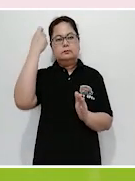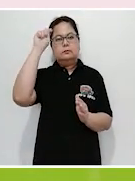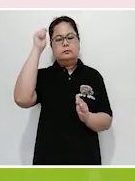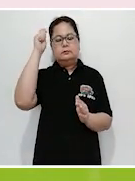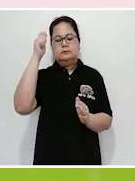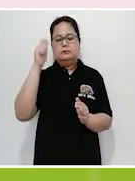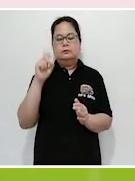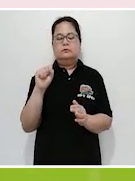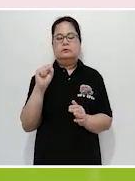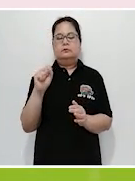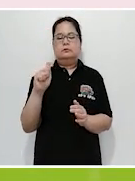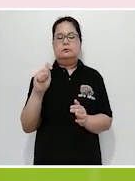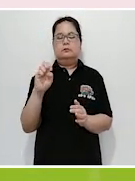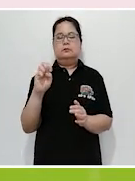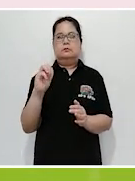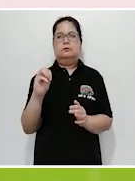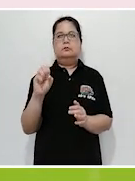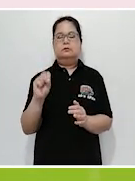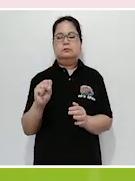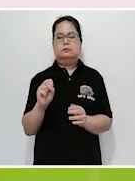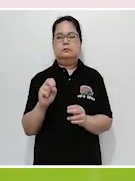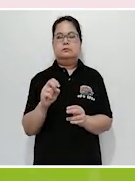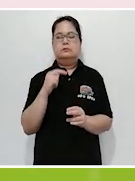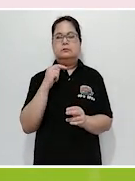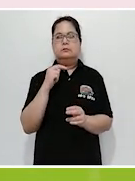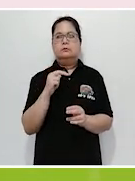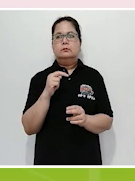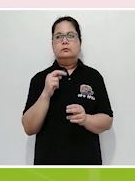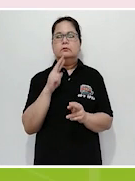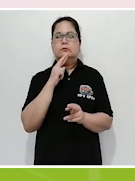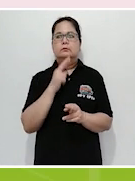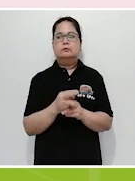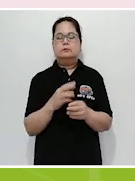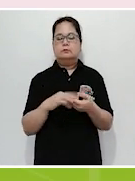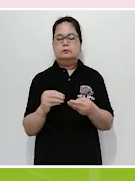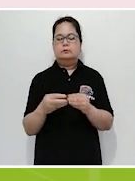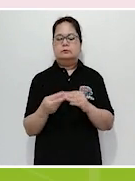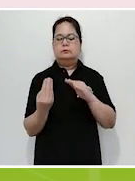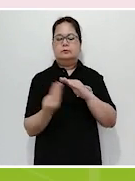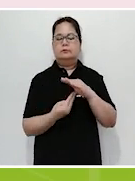Some examples of thinking stem for non-fiction text include